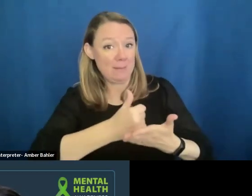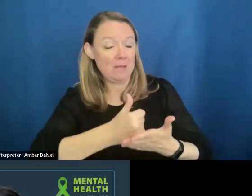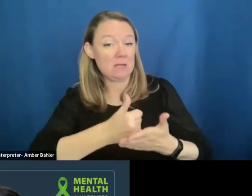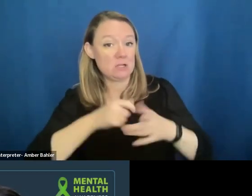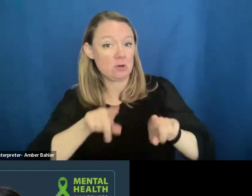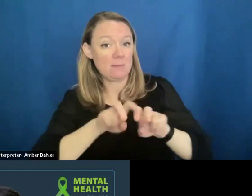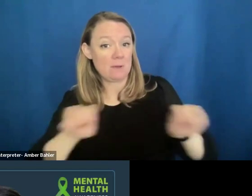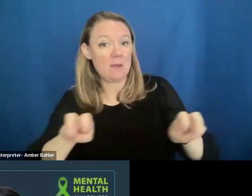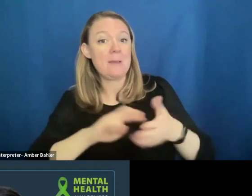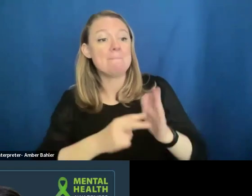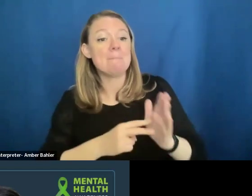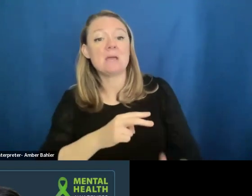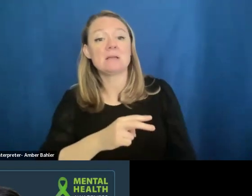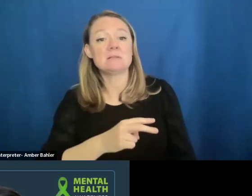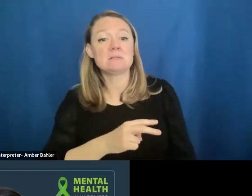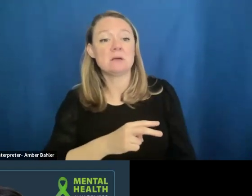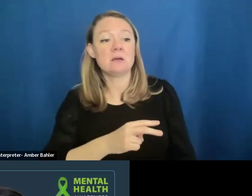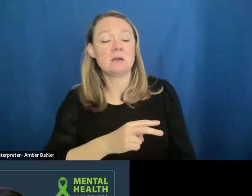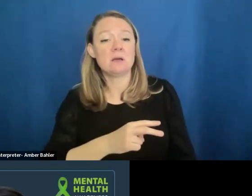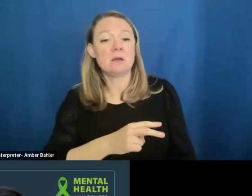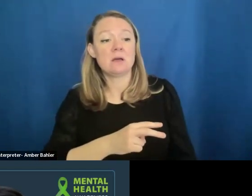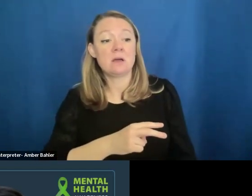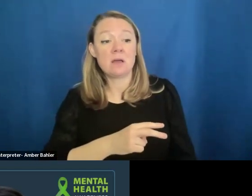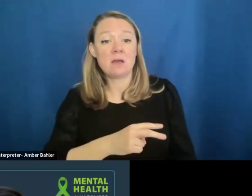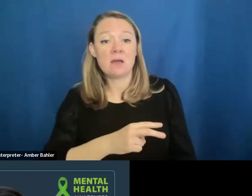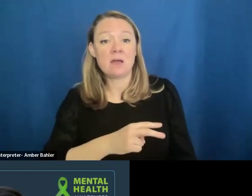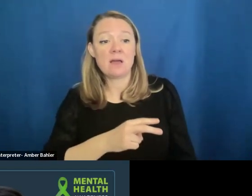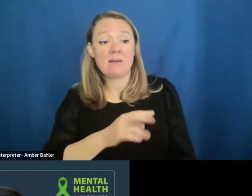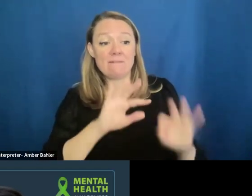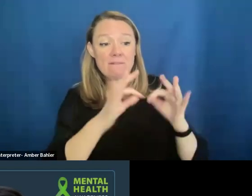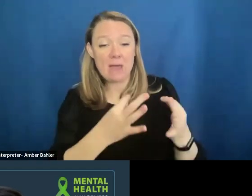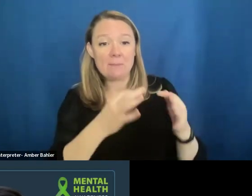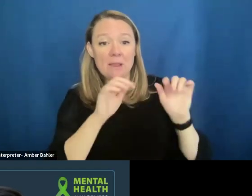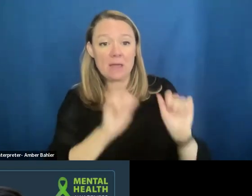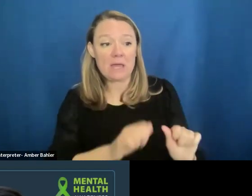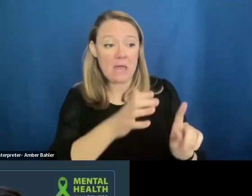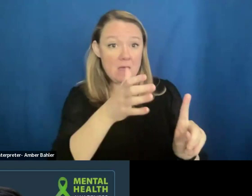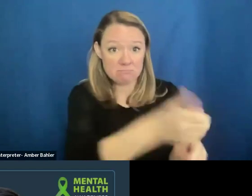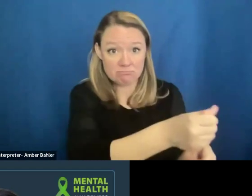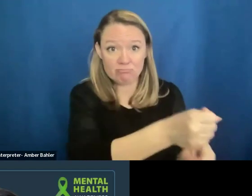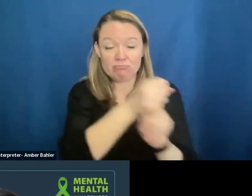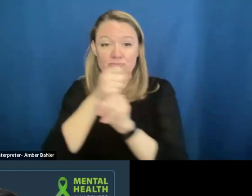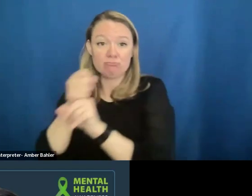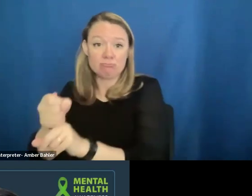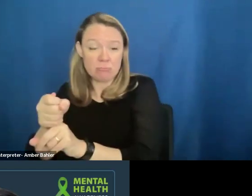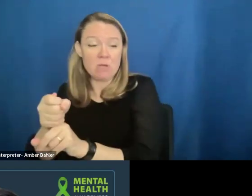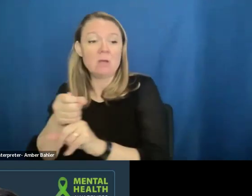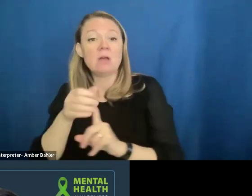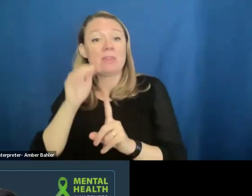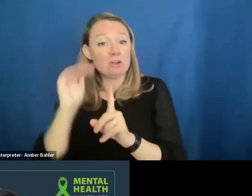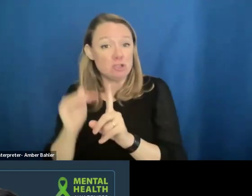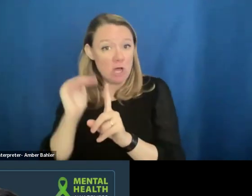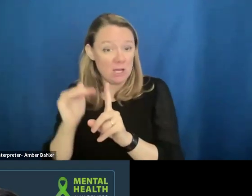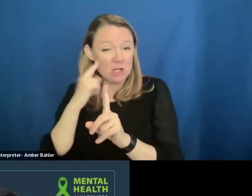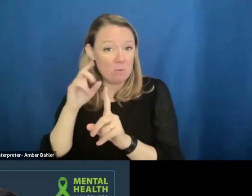that's above the age of consent for minors for behavioral health services, 13, but below the age of adulthood, 18